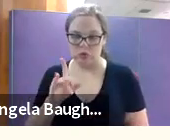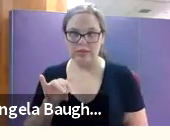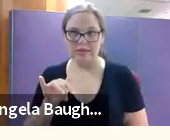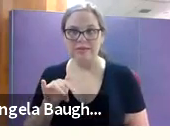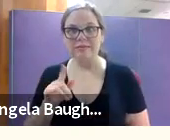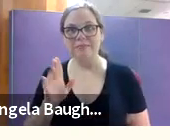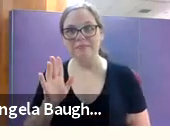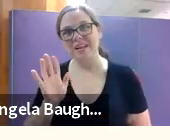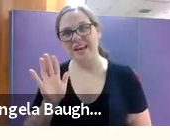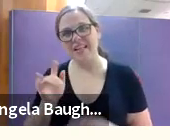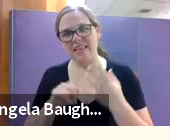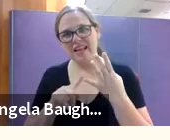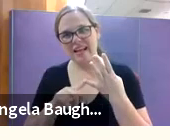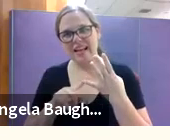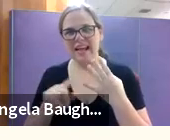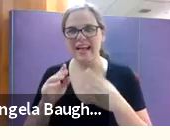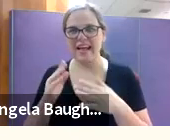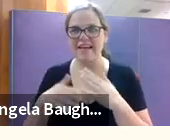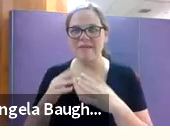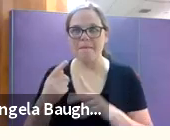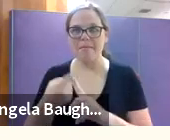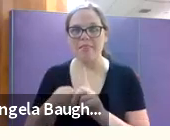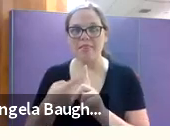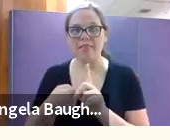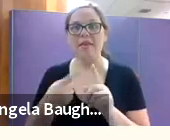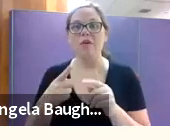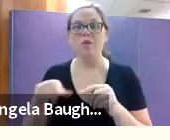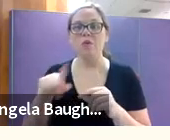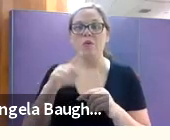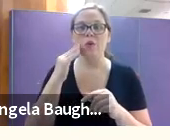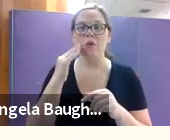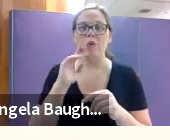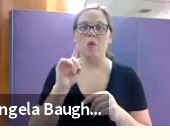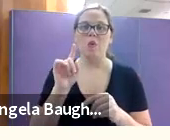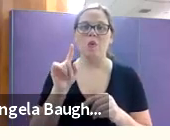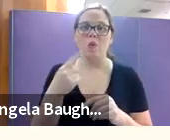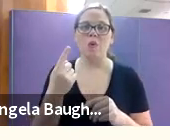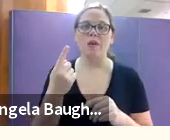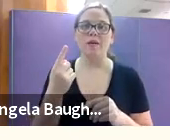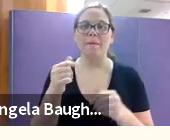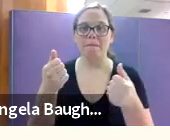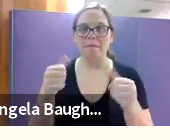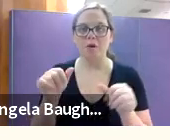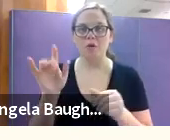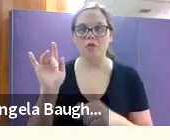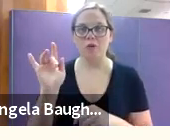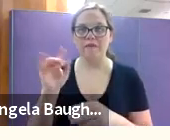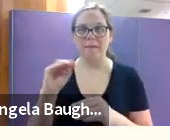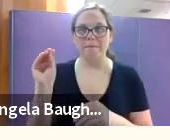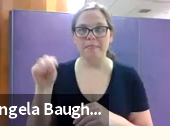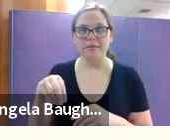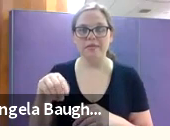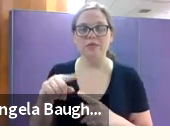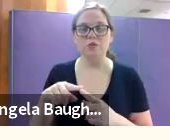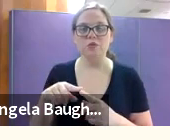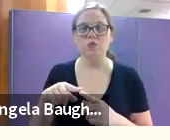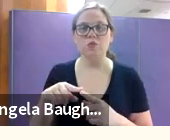month. And so, because as you all know, we only posted 25% to be able to